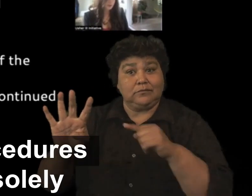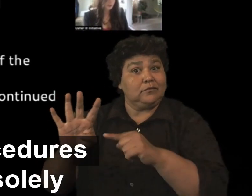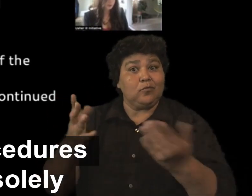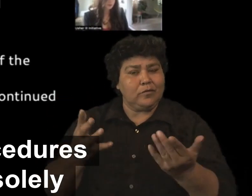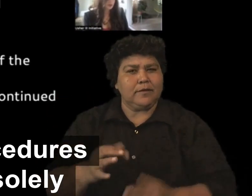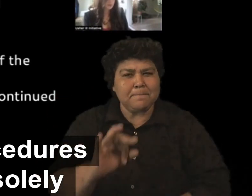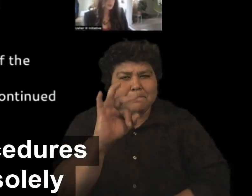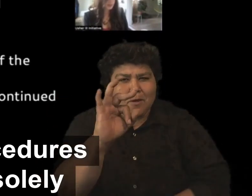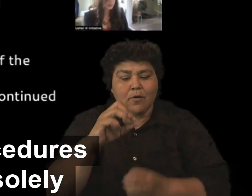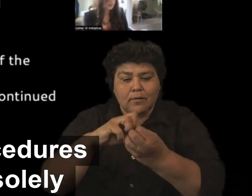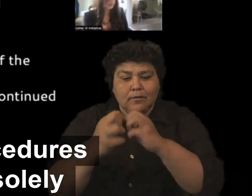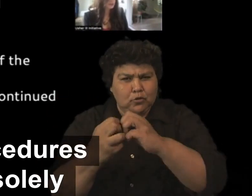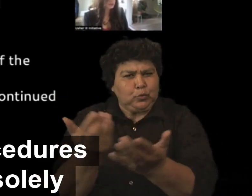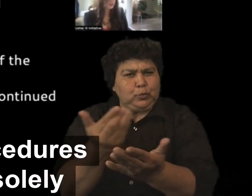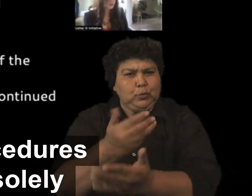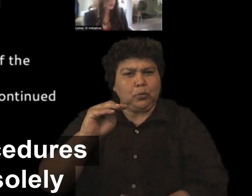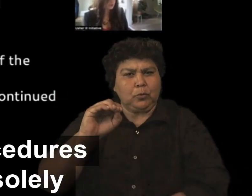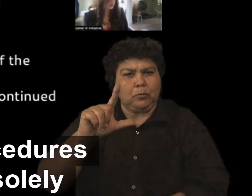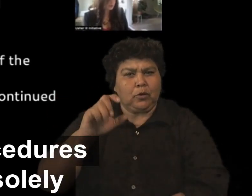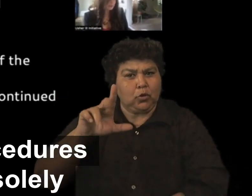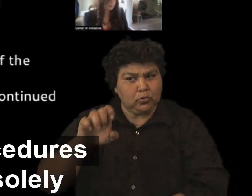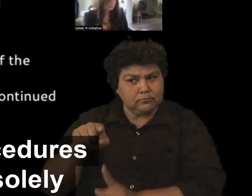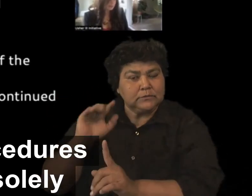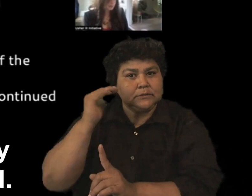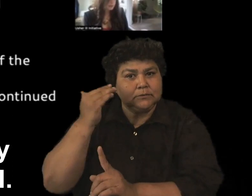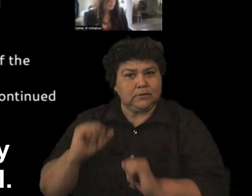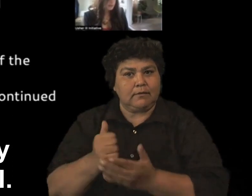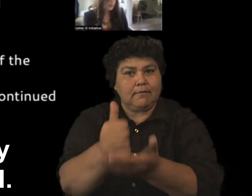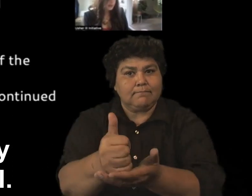novel molecule therapeutic candidate for the treatment of Usher III.